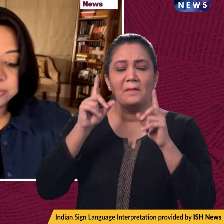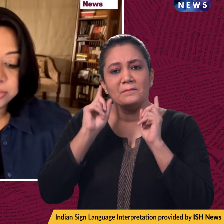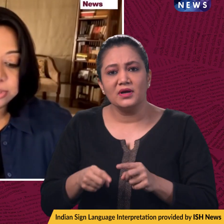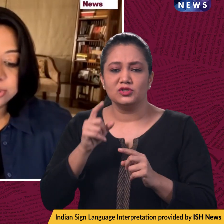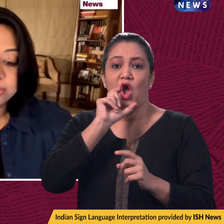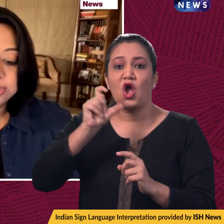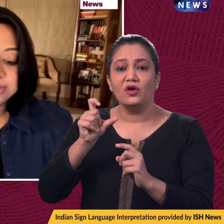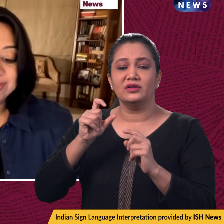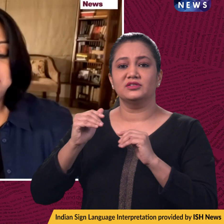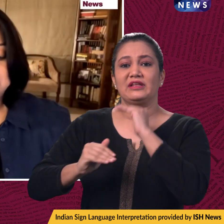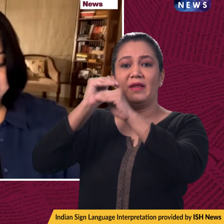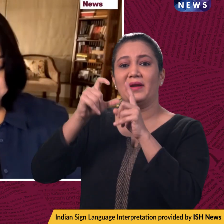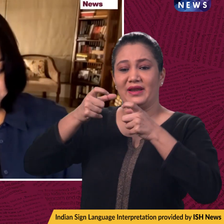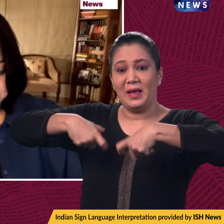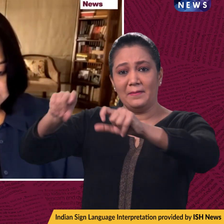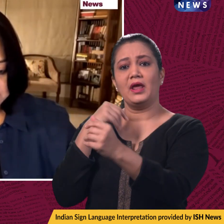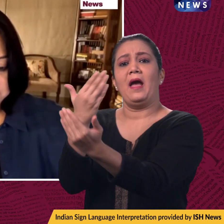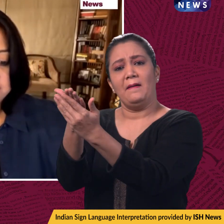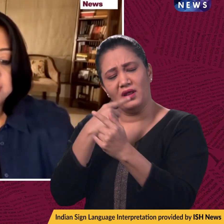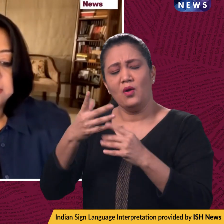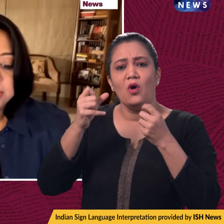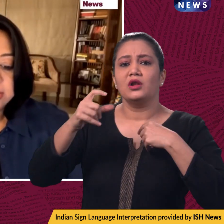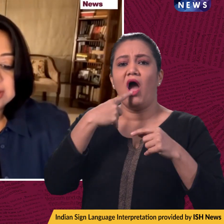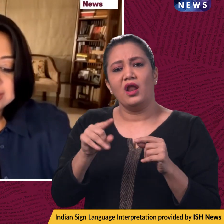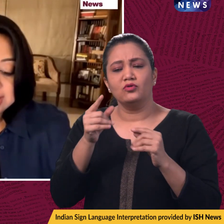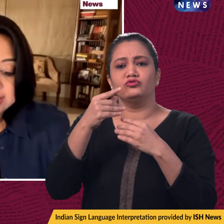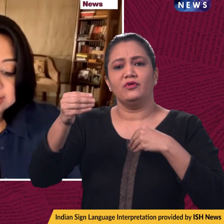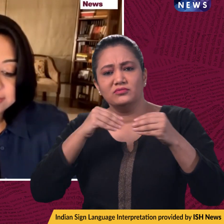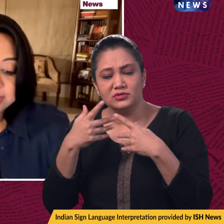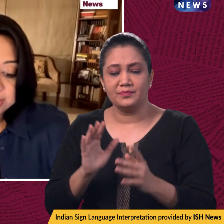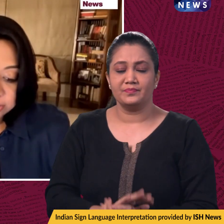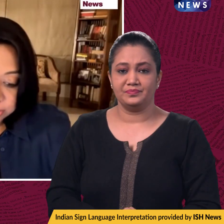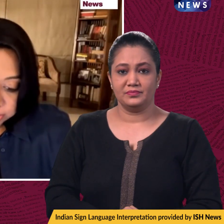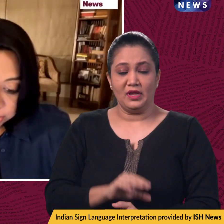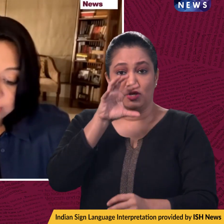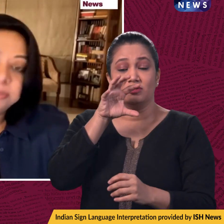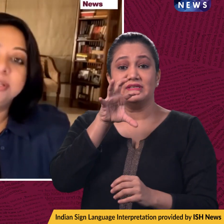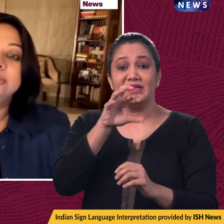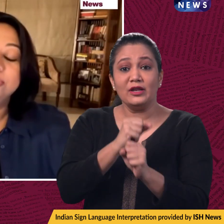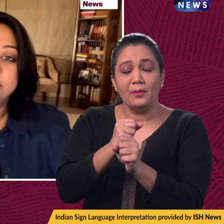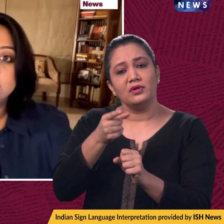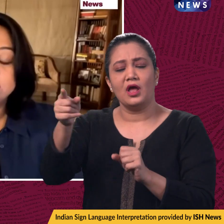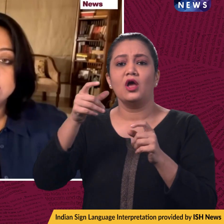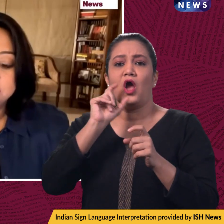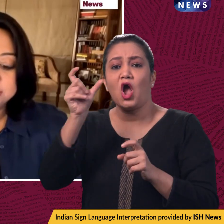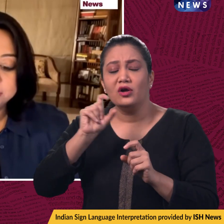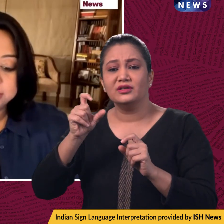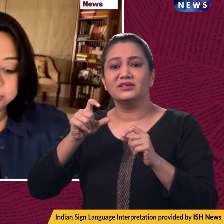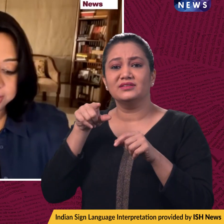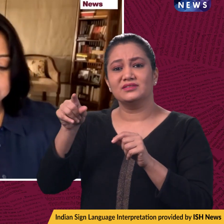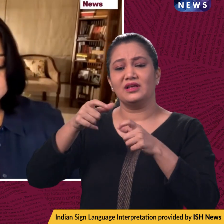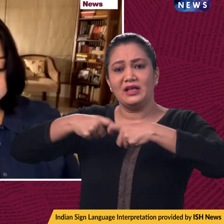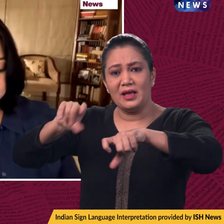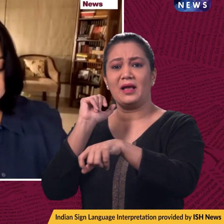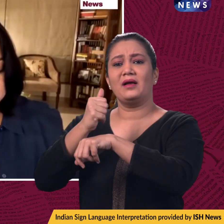have to approach the College Development Committee for the same, because the state has given the autonomy to the College Development Committee